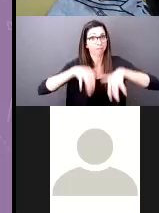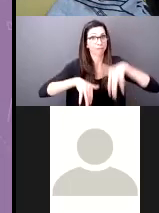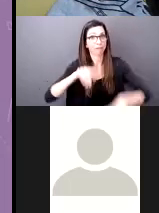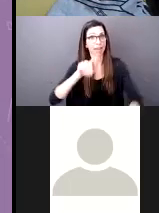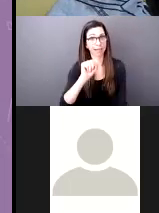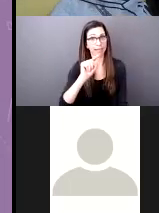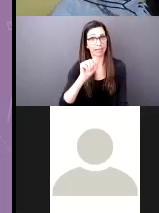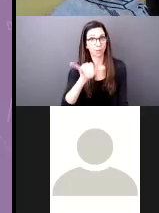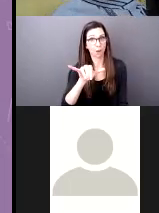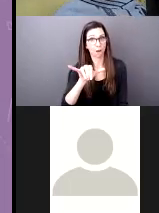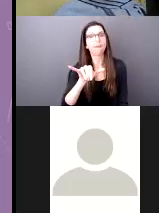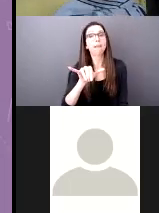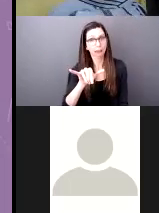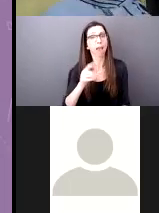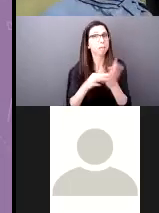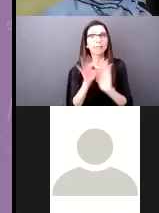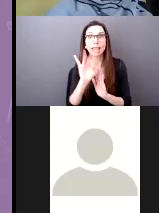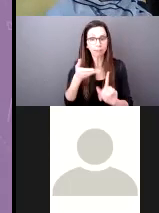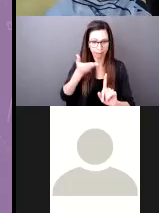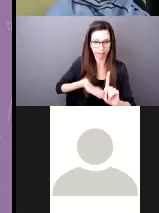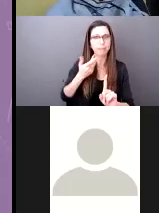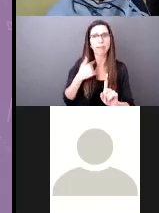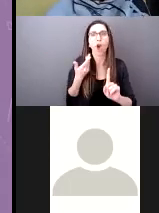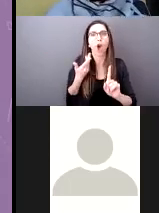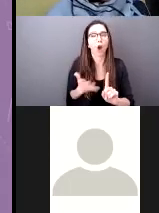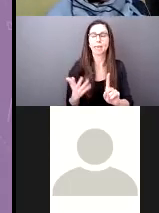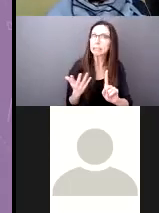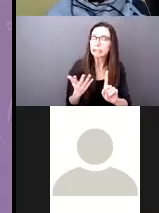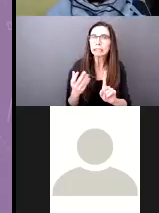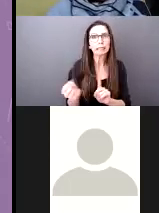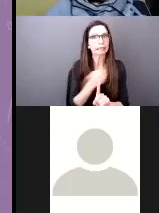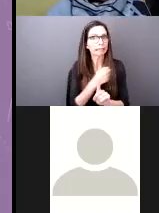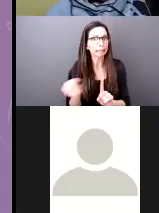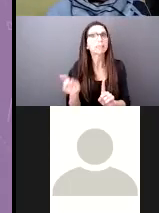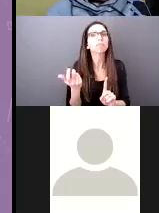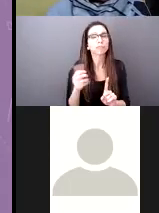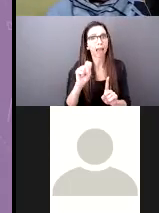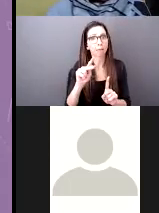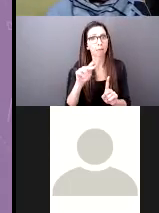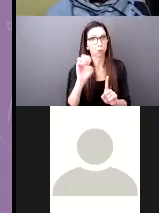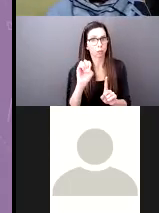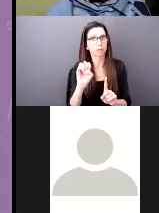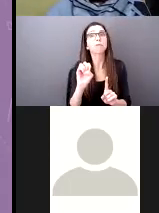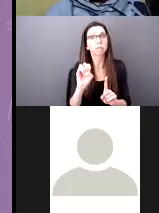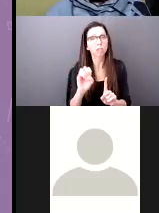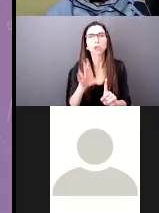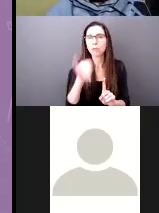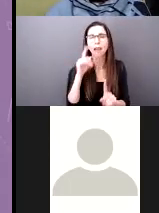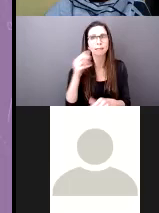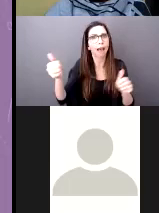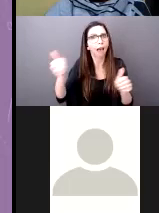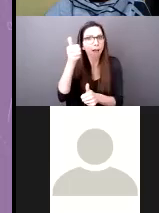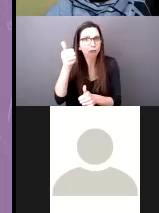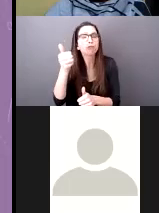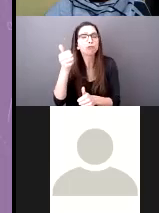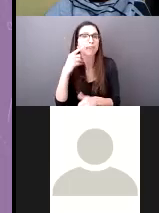experiencing abuse. The Senior Safety Line is a program of the Assaulted Women's Helpline, and I'll get into the Senior